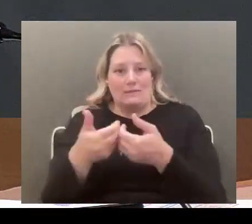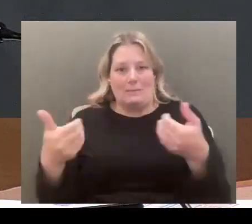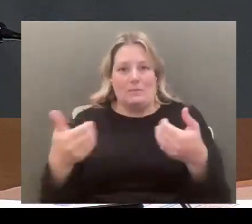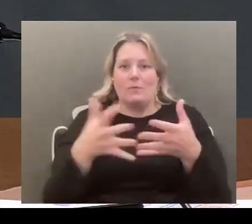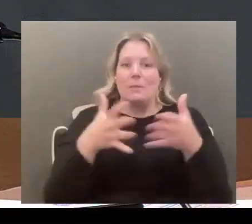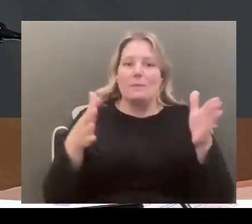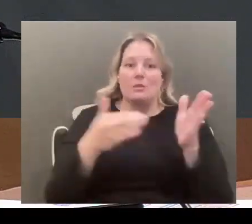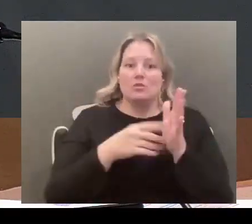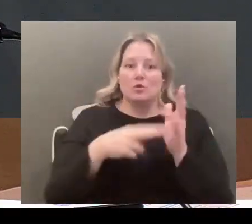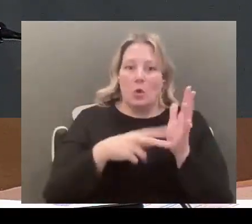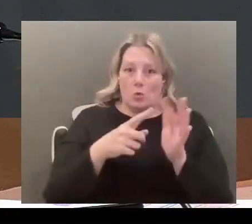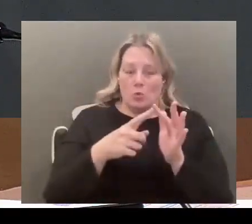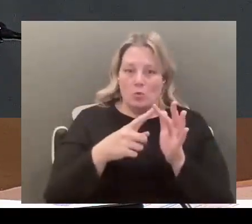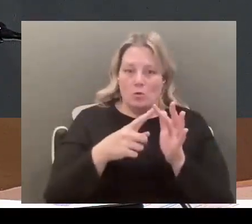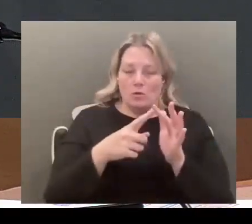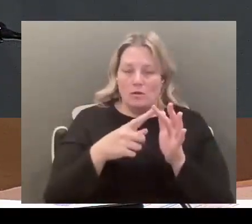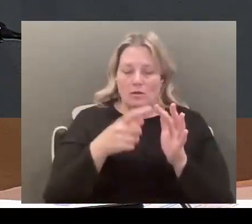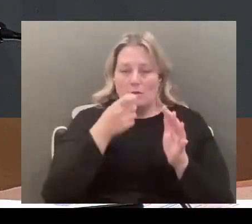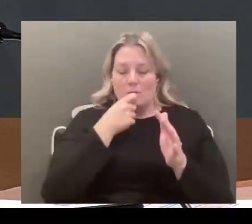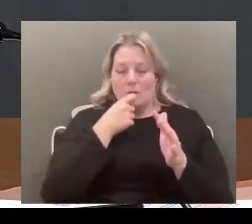almost incredible, knowing the